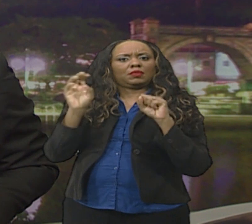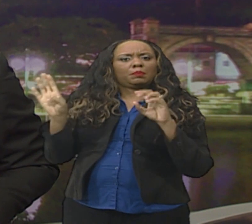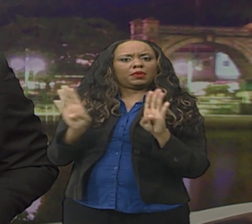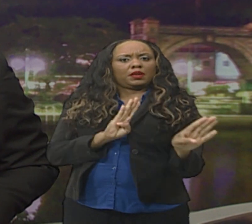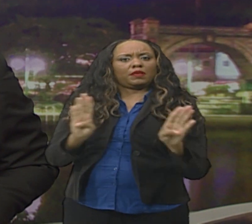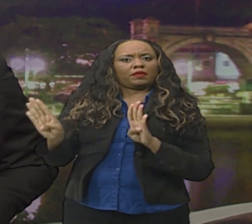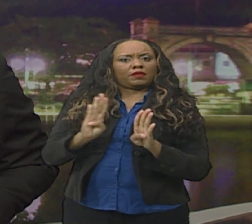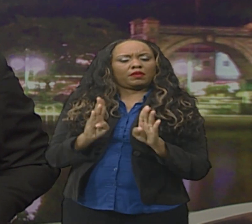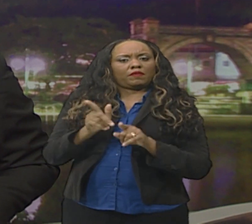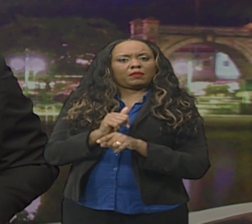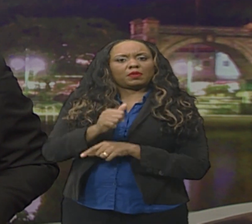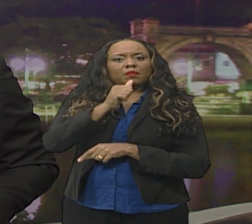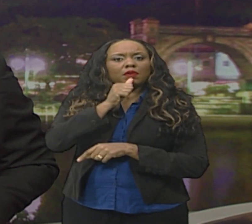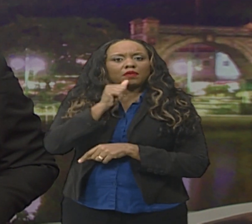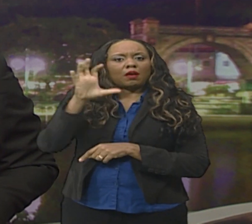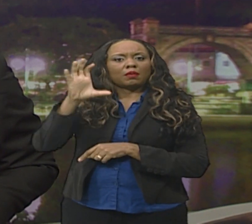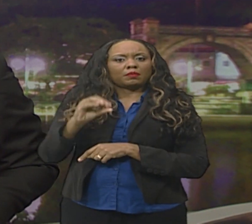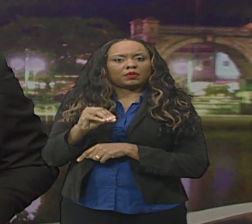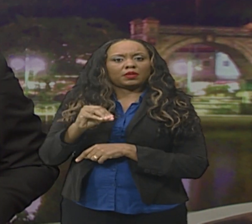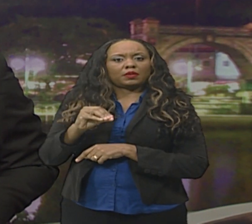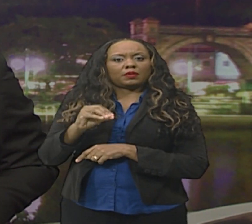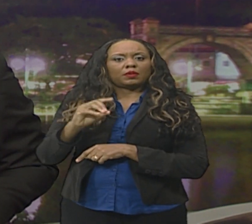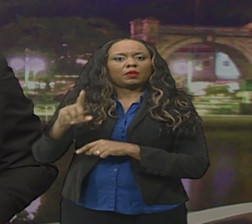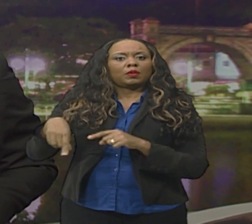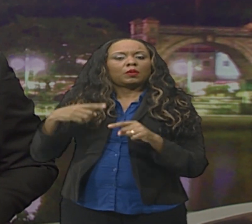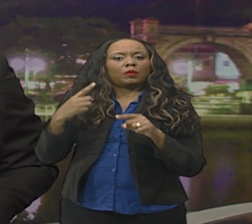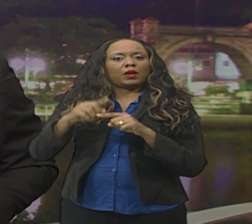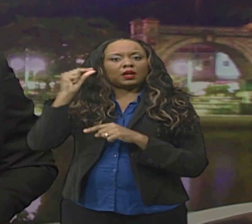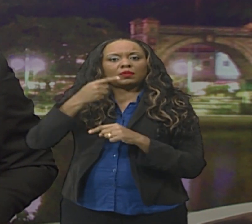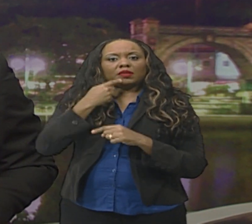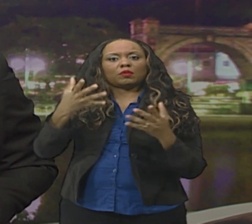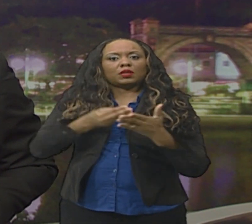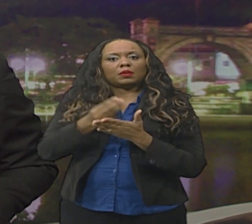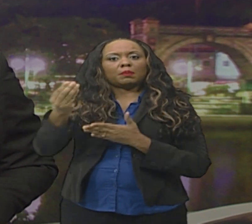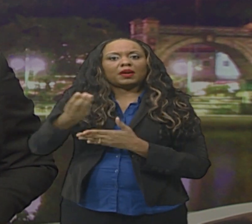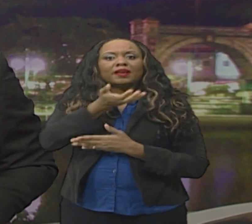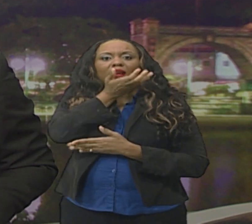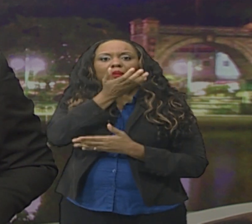sector company as it relates to government's efforts to purchase garbage trucks.